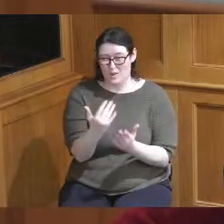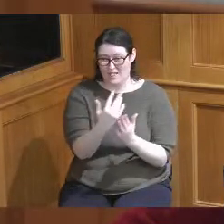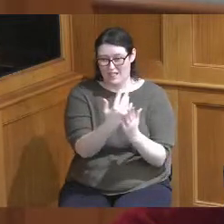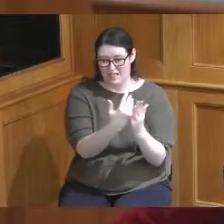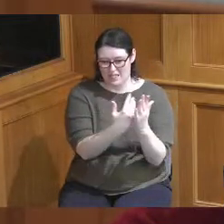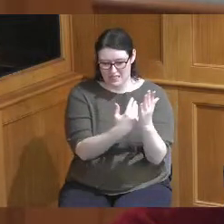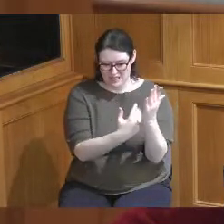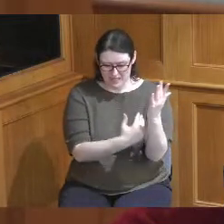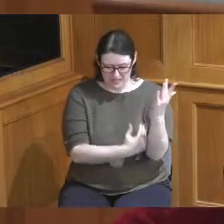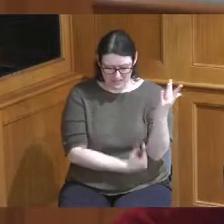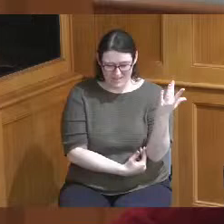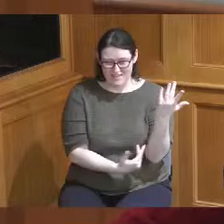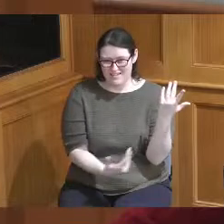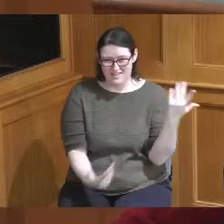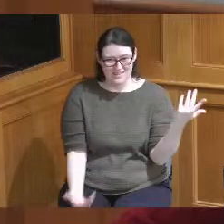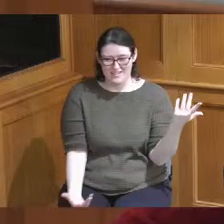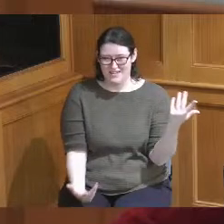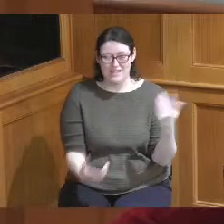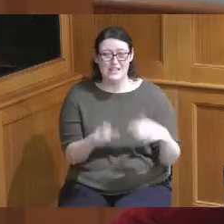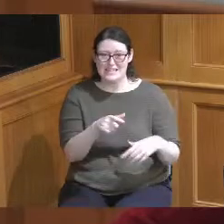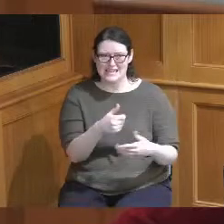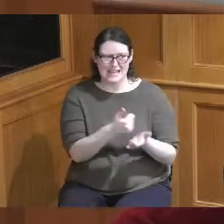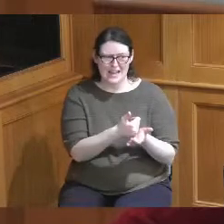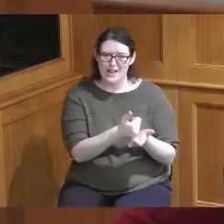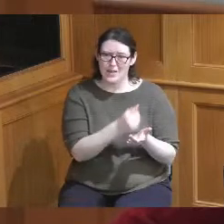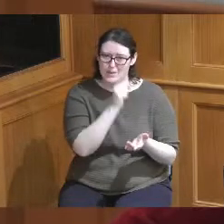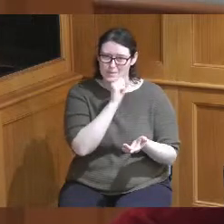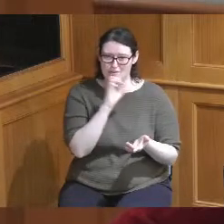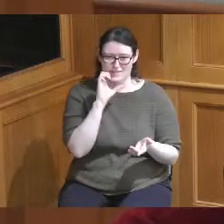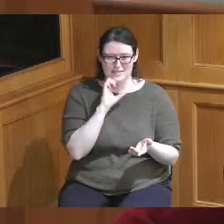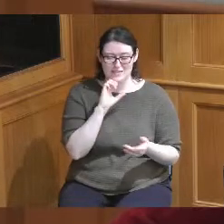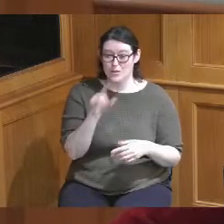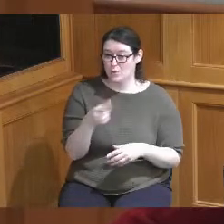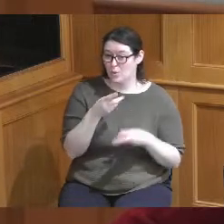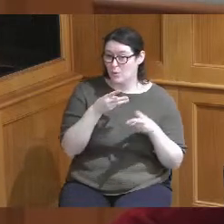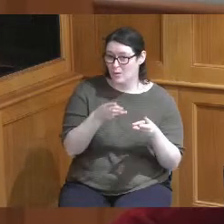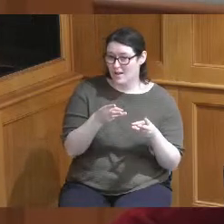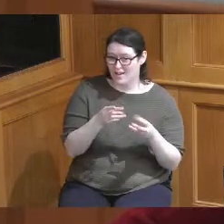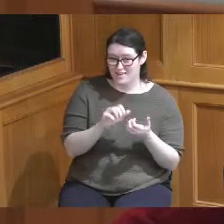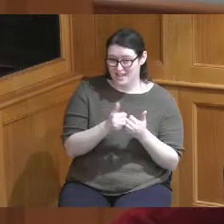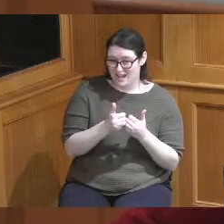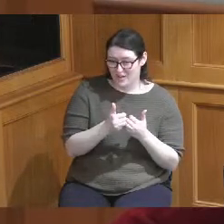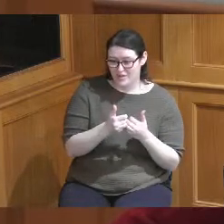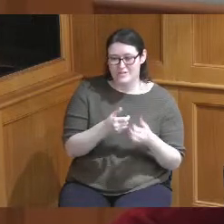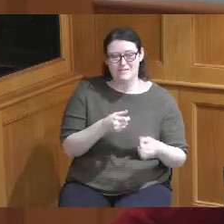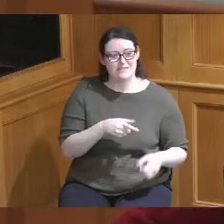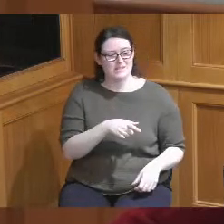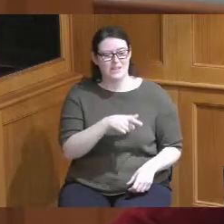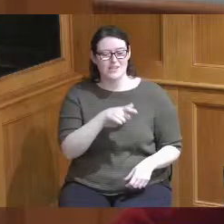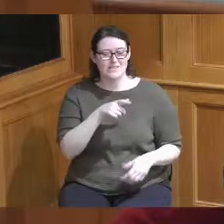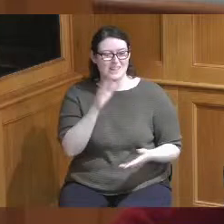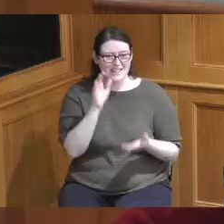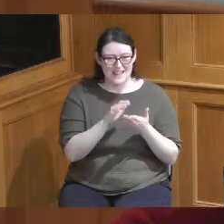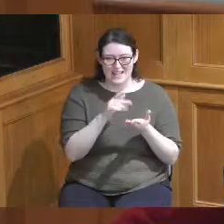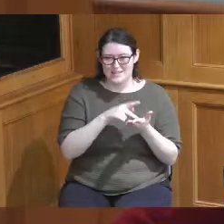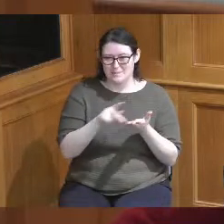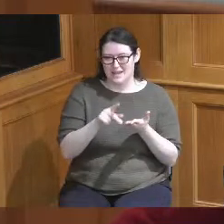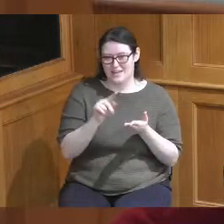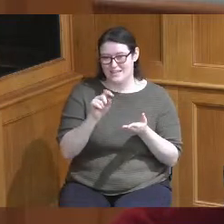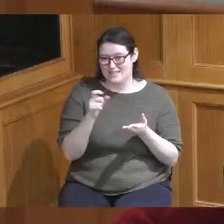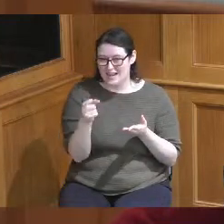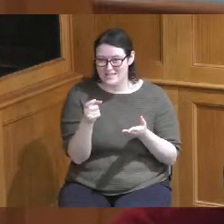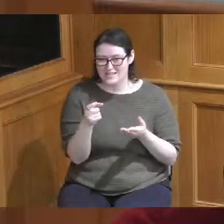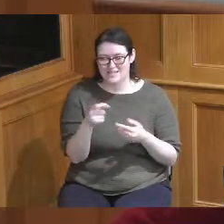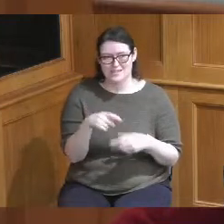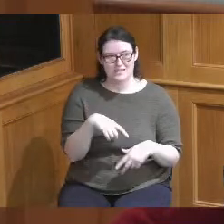that we help our seniors stay in their homes. And the only way we can do that if you allow them to not pay as much in taxes, the sewer